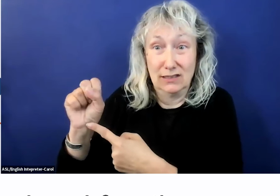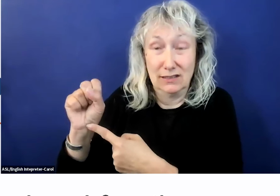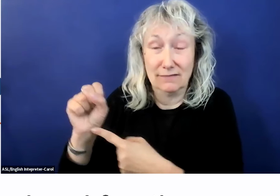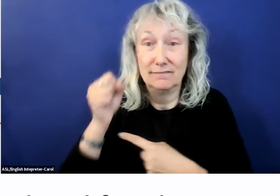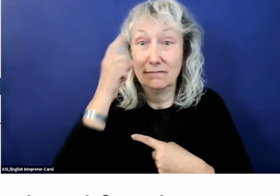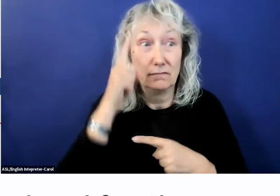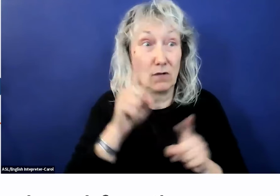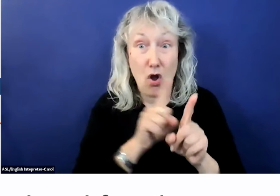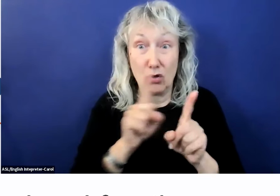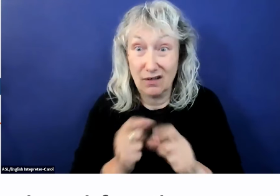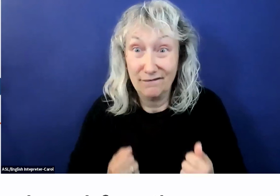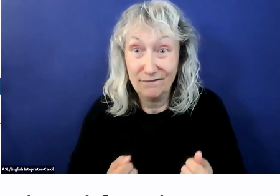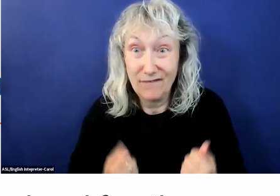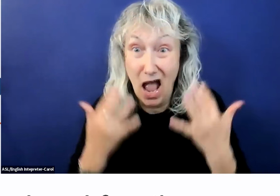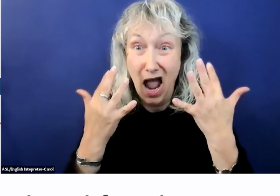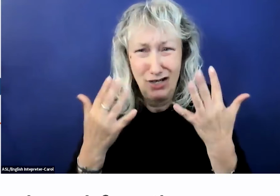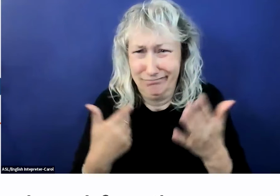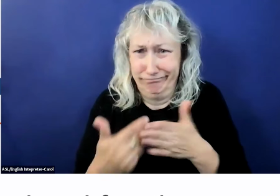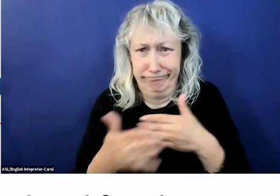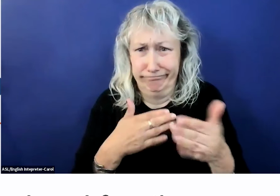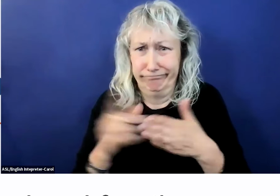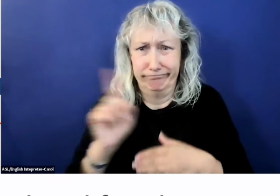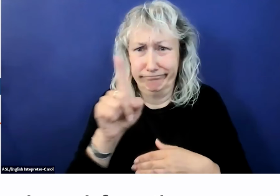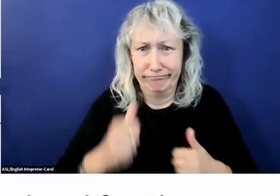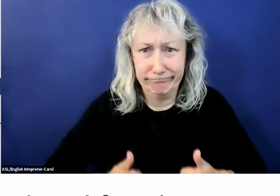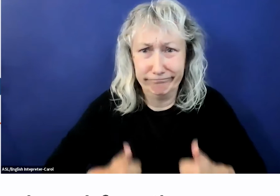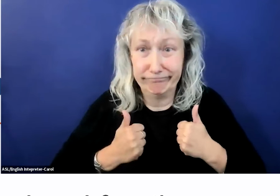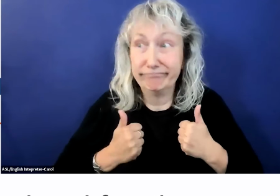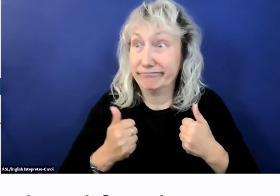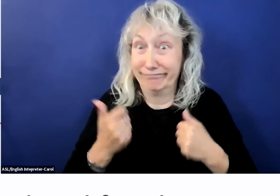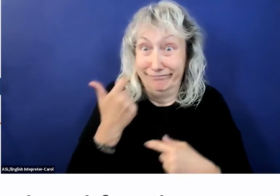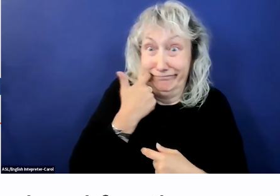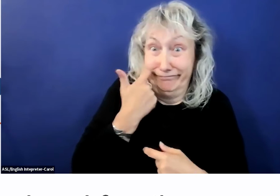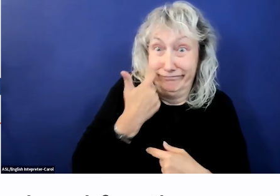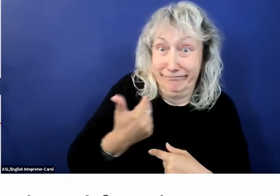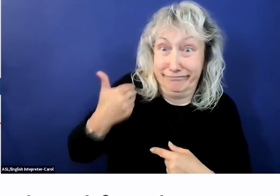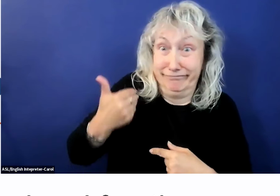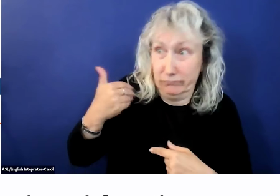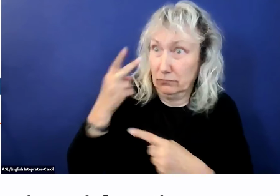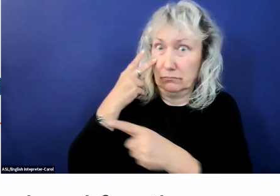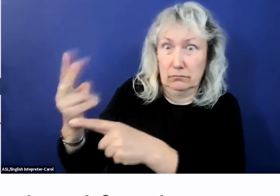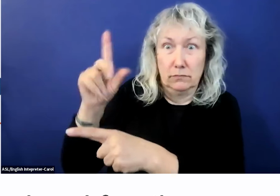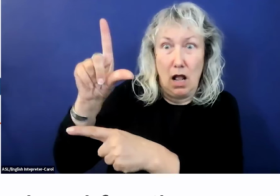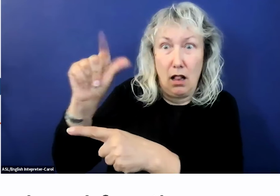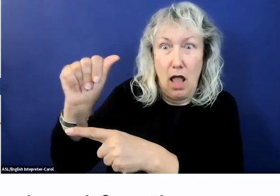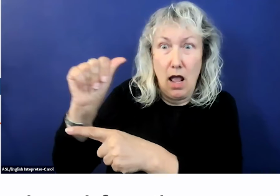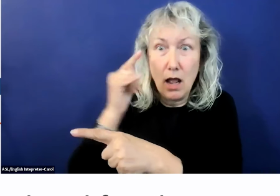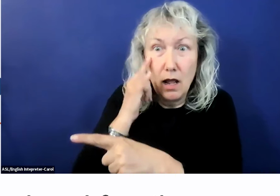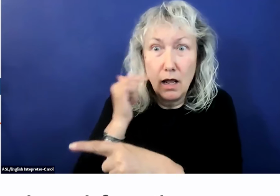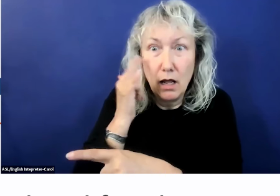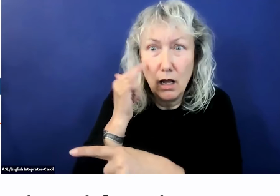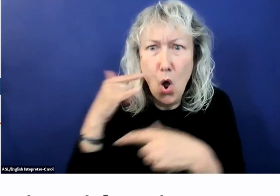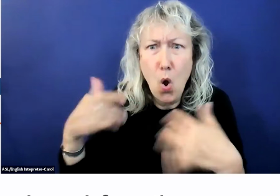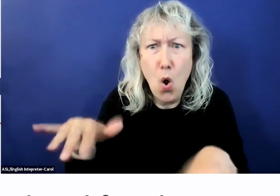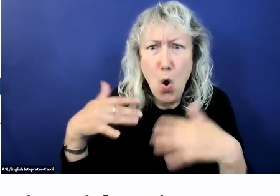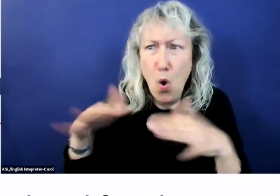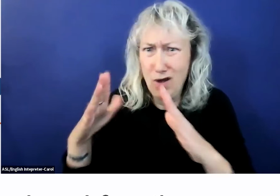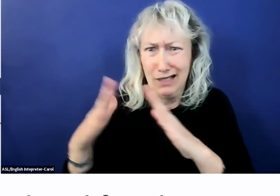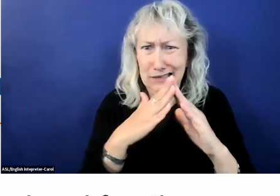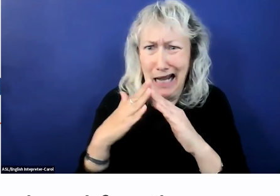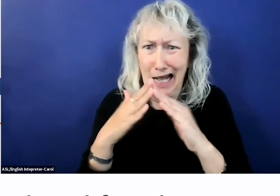Wildfires can impact people in any location. Earlier this year, we just saw the fires in Los Angeles impact a very urban